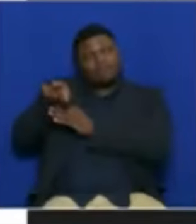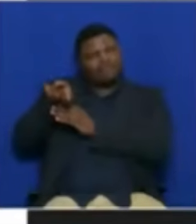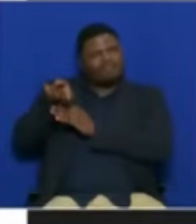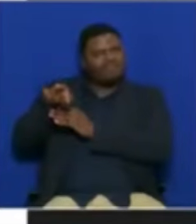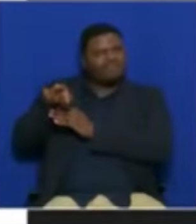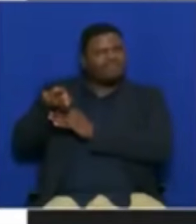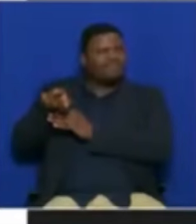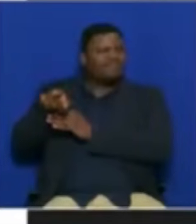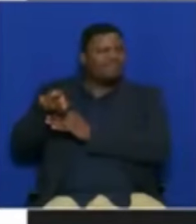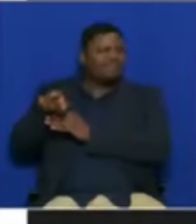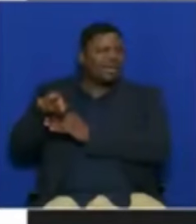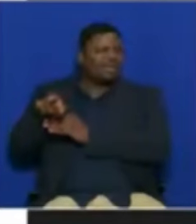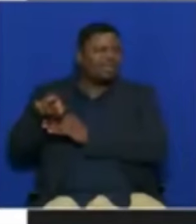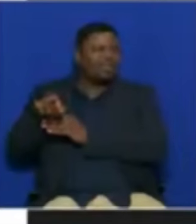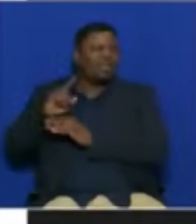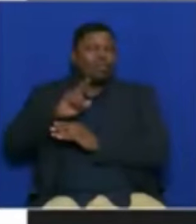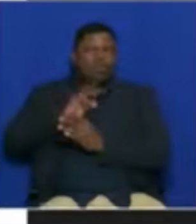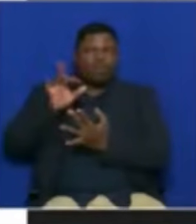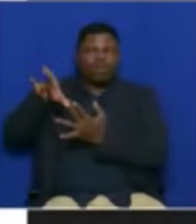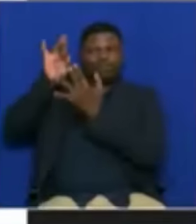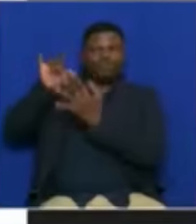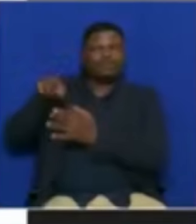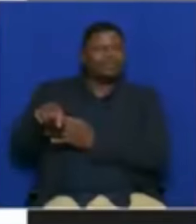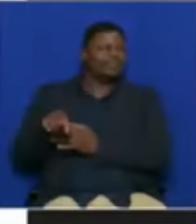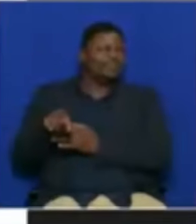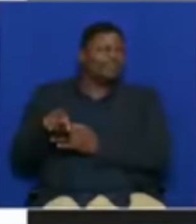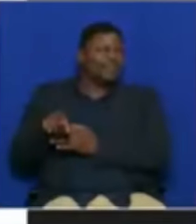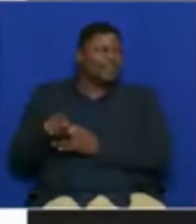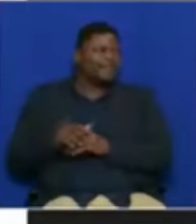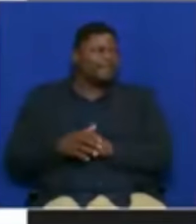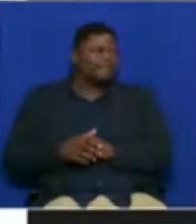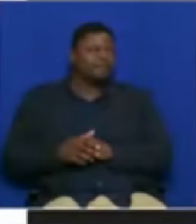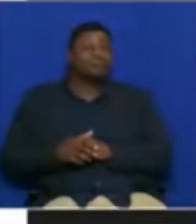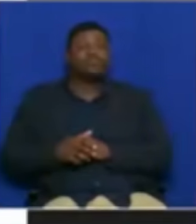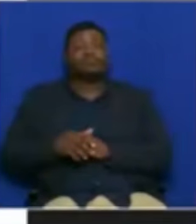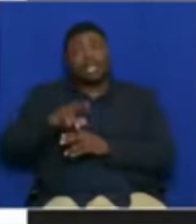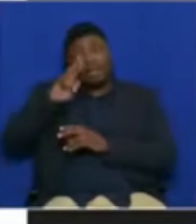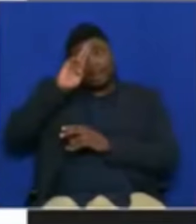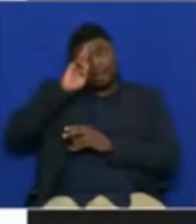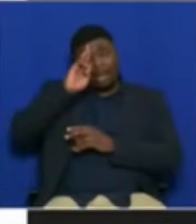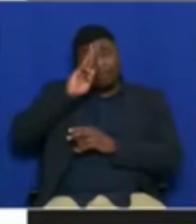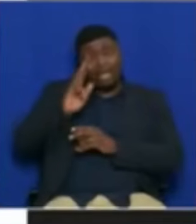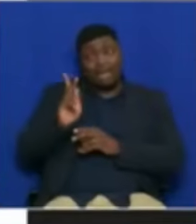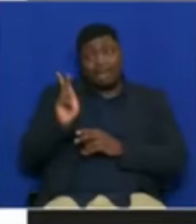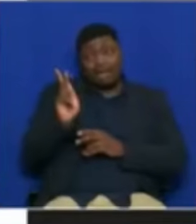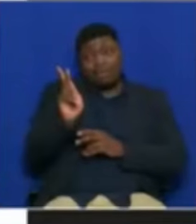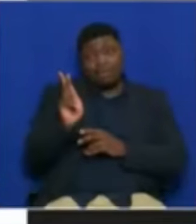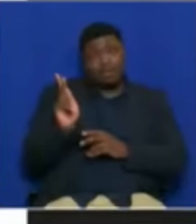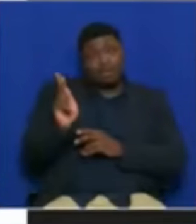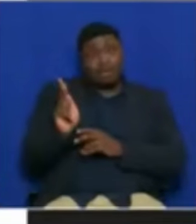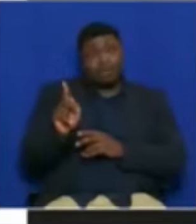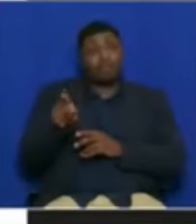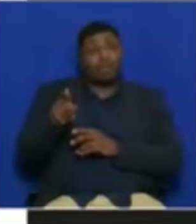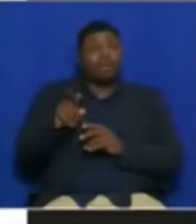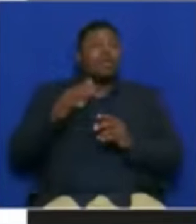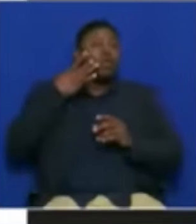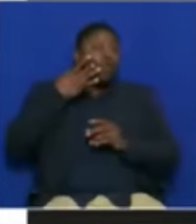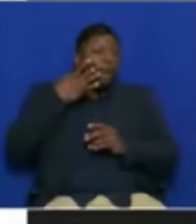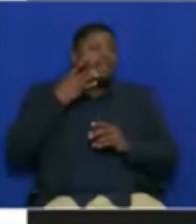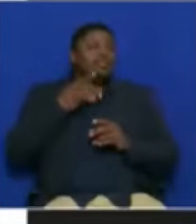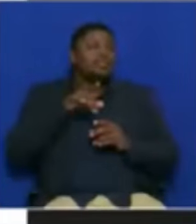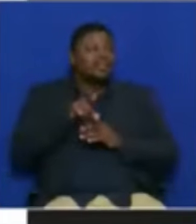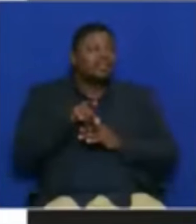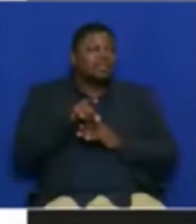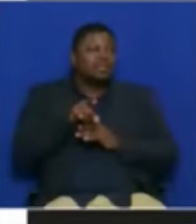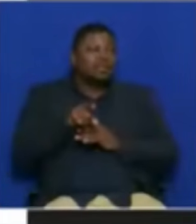the 2 were in that environment when the previous 2 attempts to recruit failed.